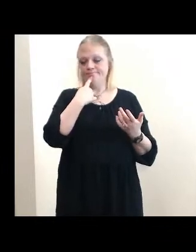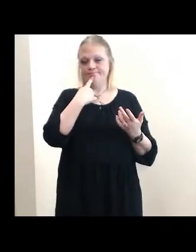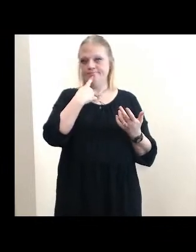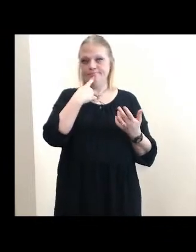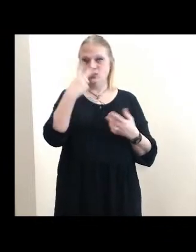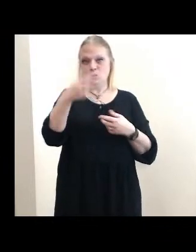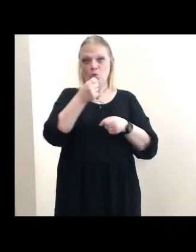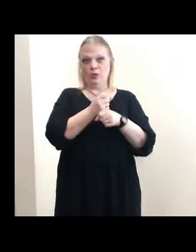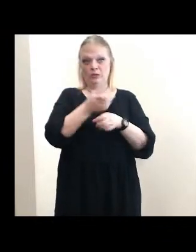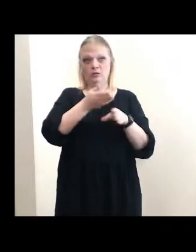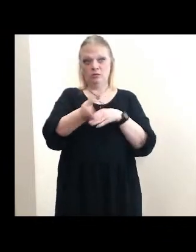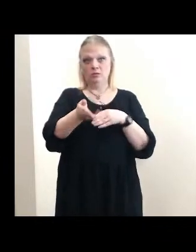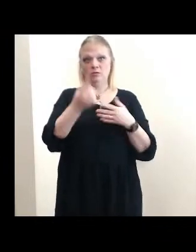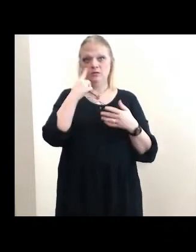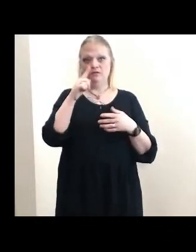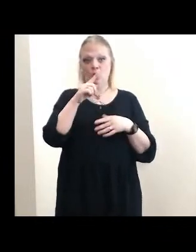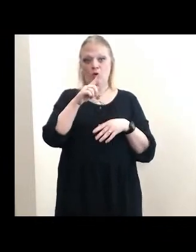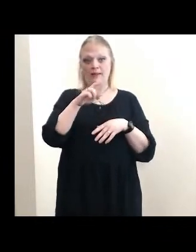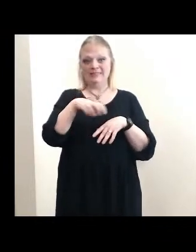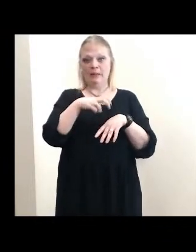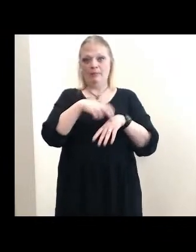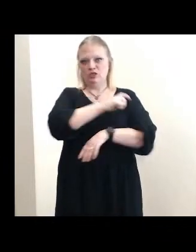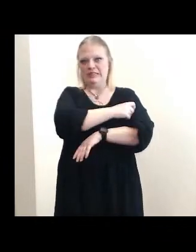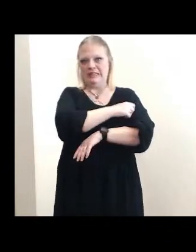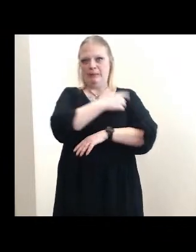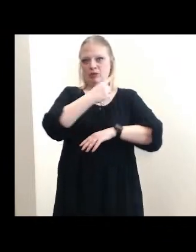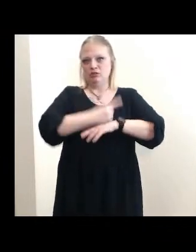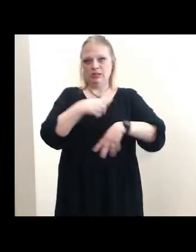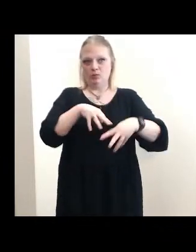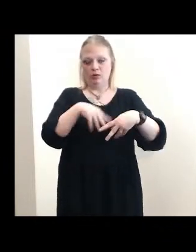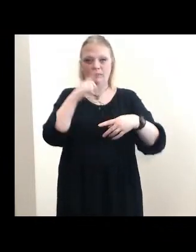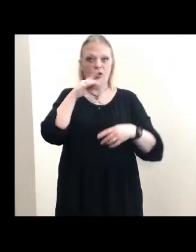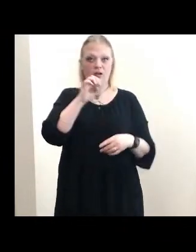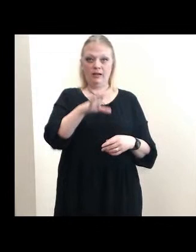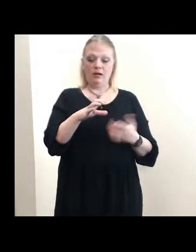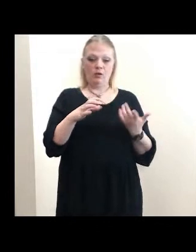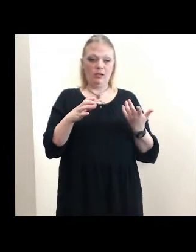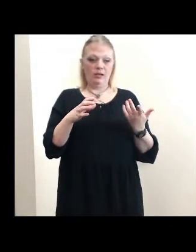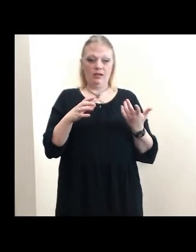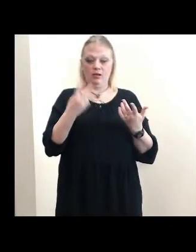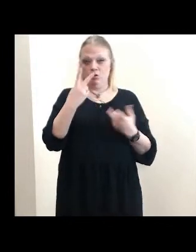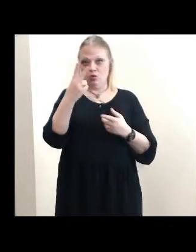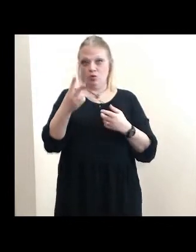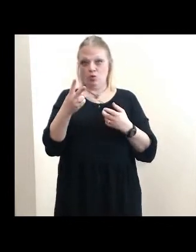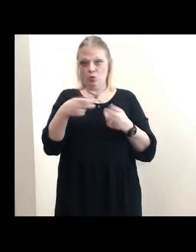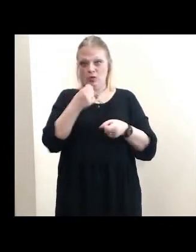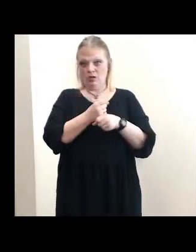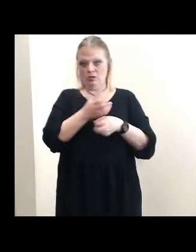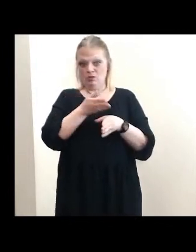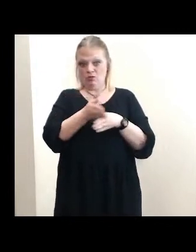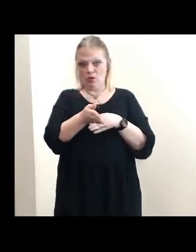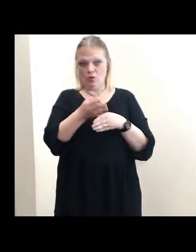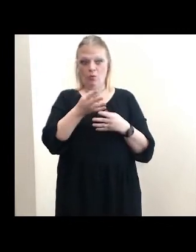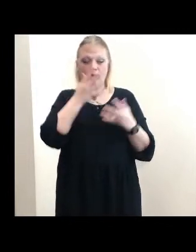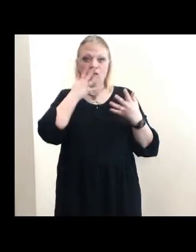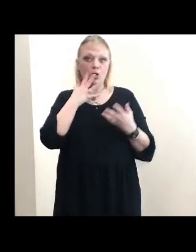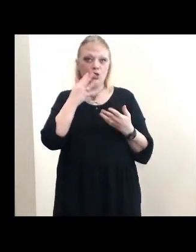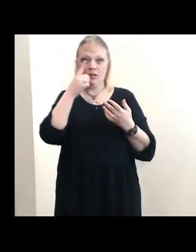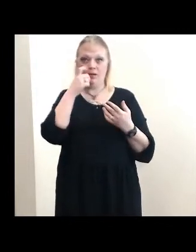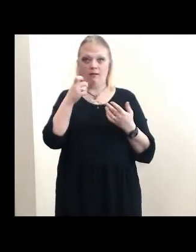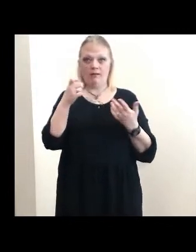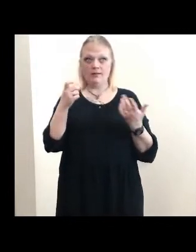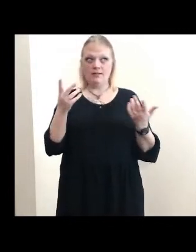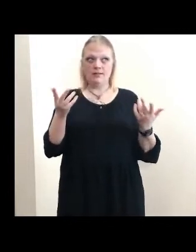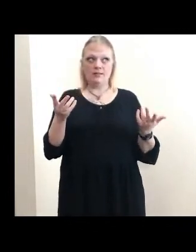2 years in a row now for the St. Patrick's Day parades in Erie County, but one of the reasons it's 2 years in a row is because we unfortunately are coming up to